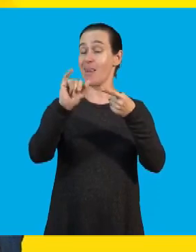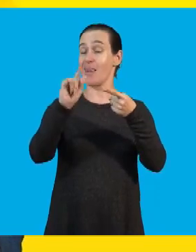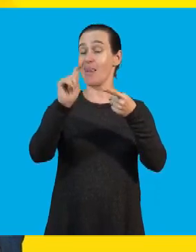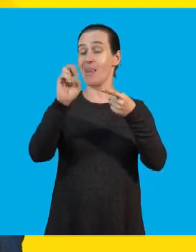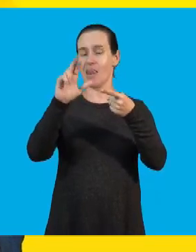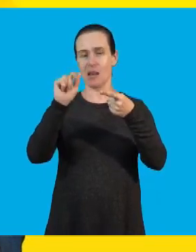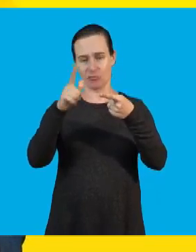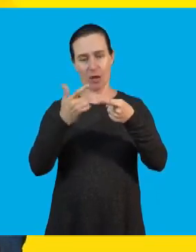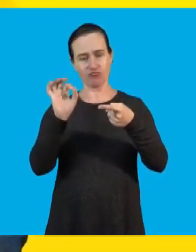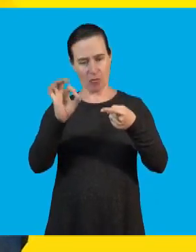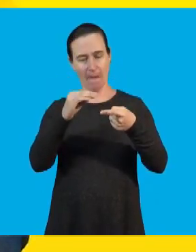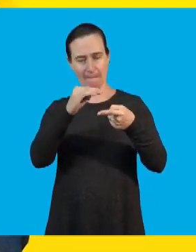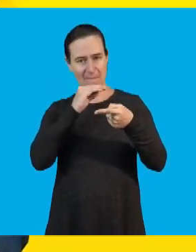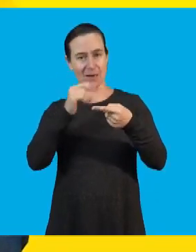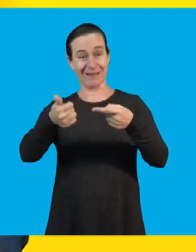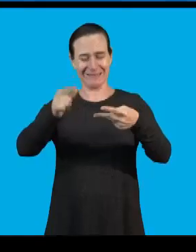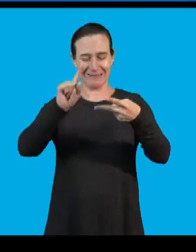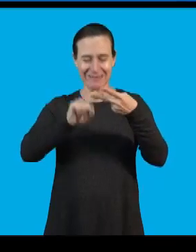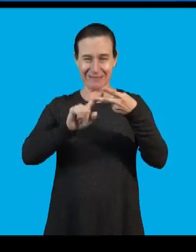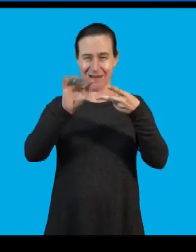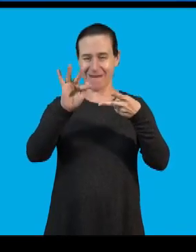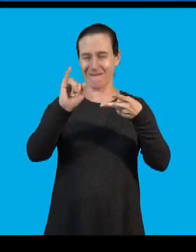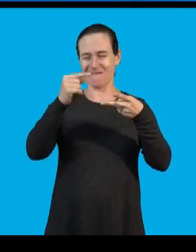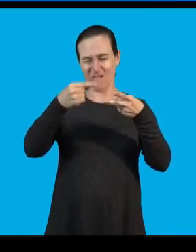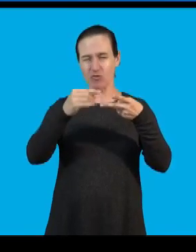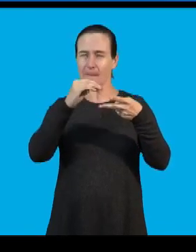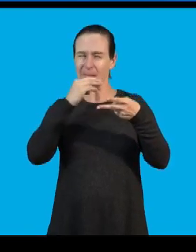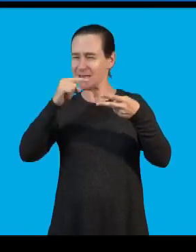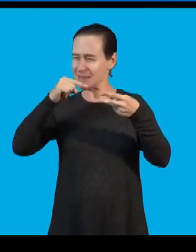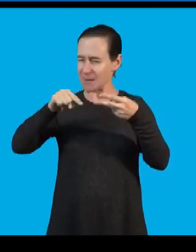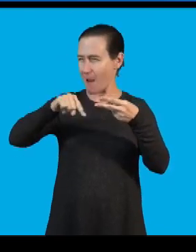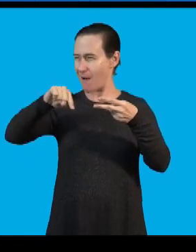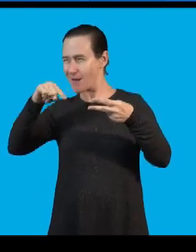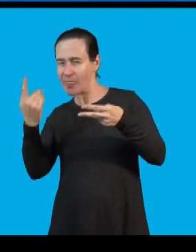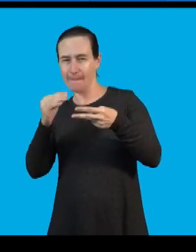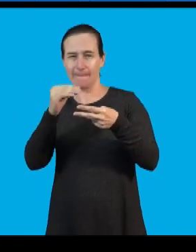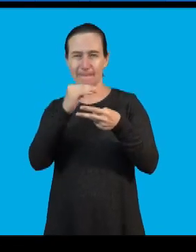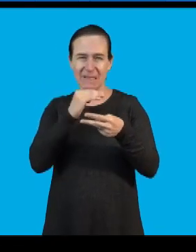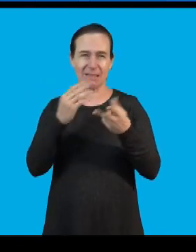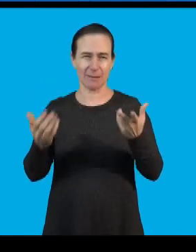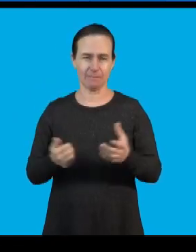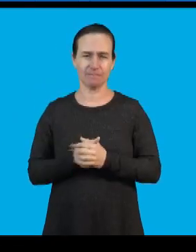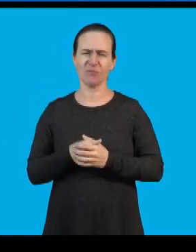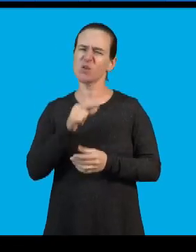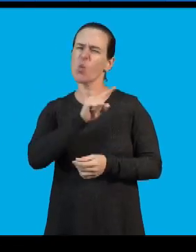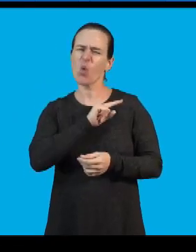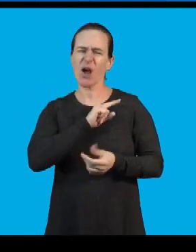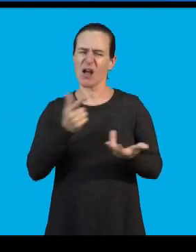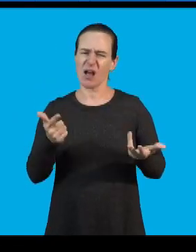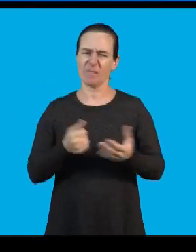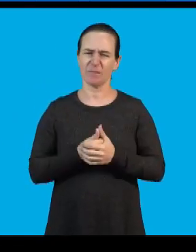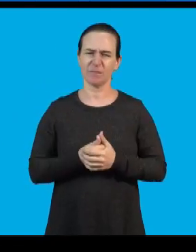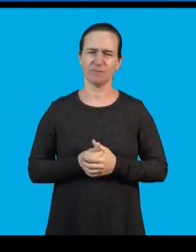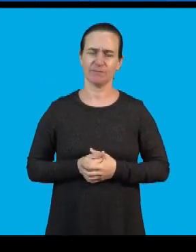figurative. So explain, there's your instruction keyword. So you need to give some reasons why this